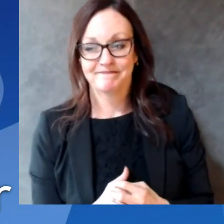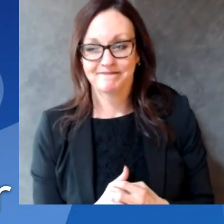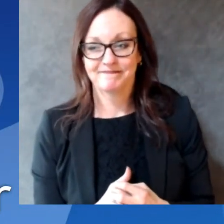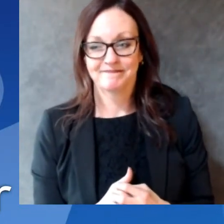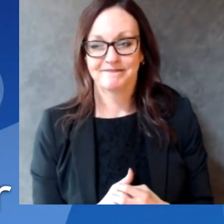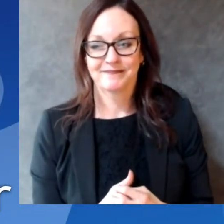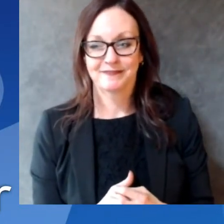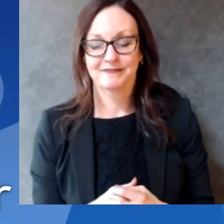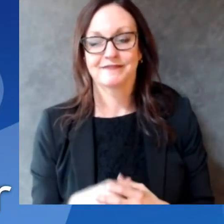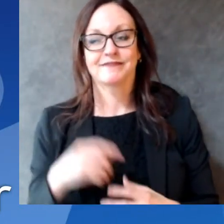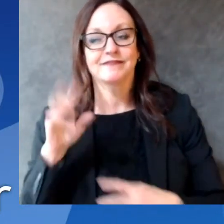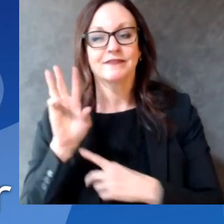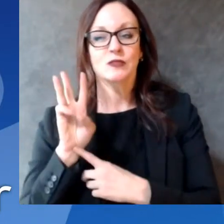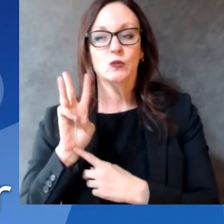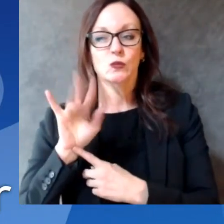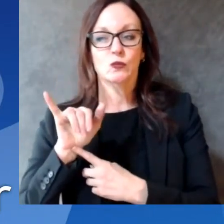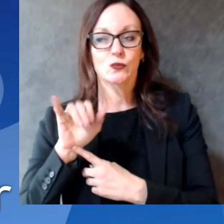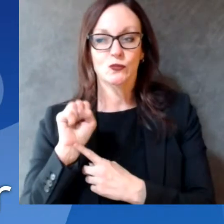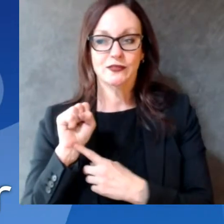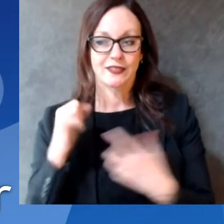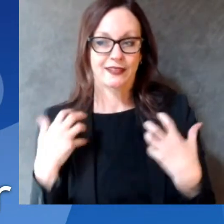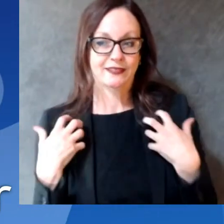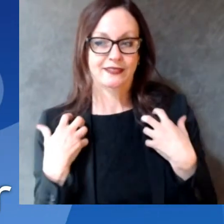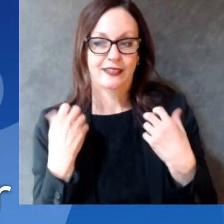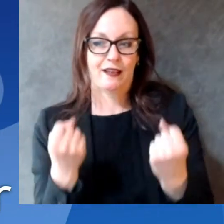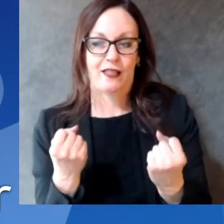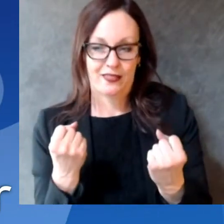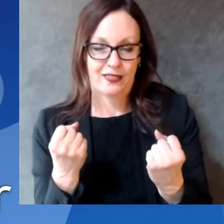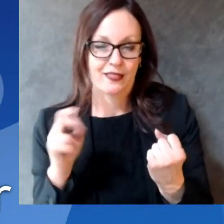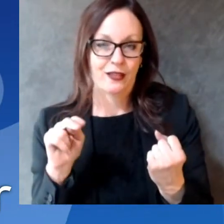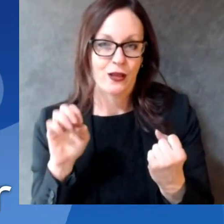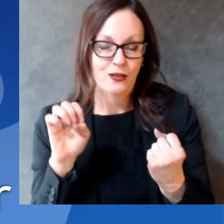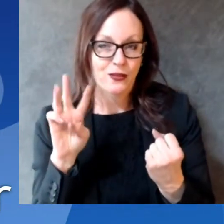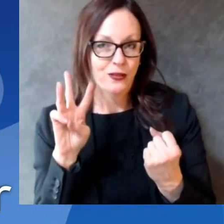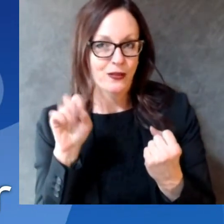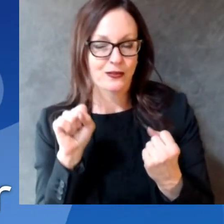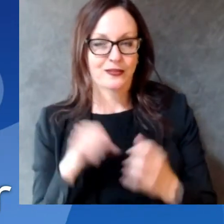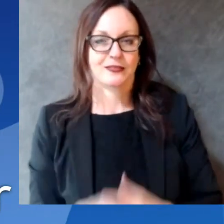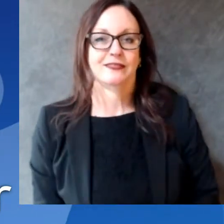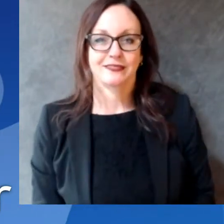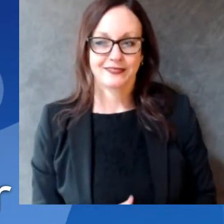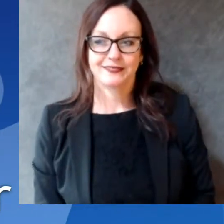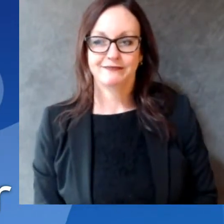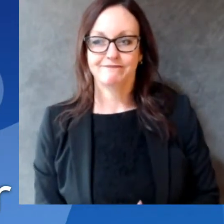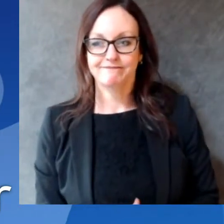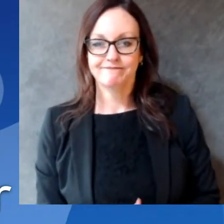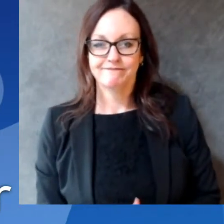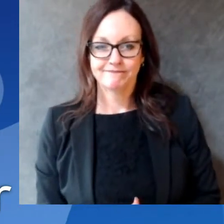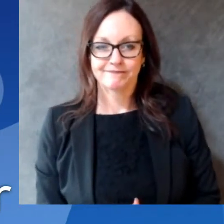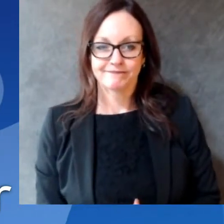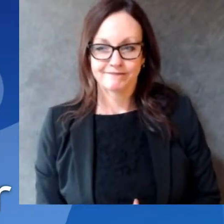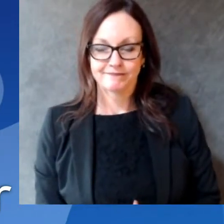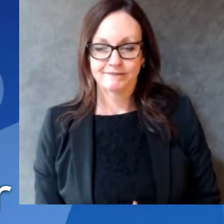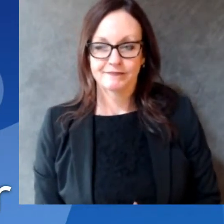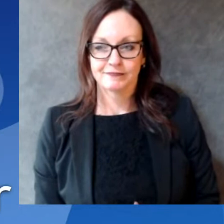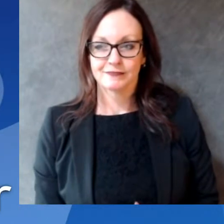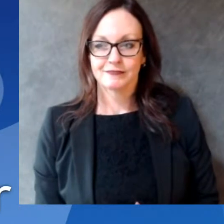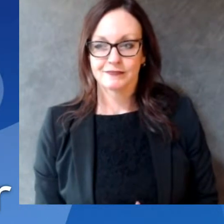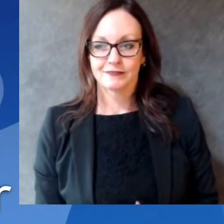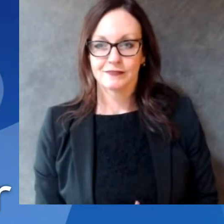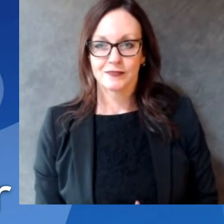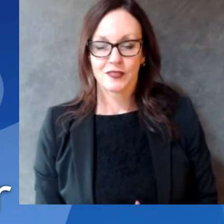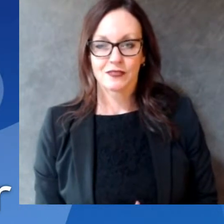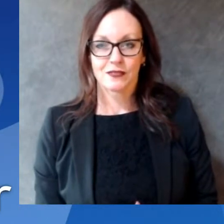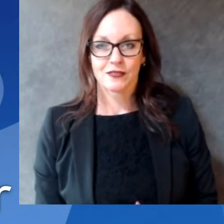Hi, thanks for holding this. A few weeks ago, demand was still outpacing supply of COVID-19 vaccine in Wisconsin. Is